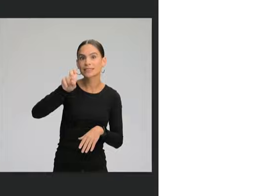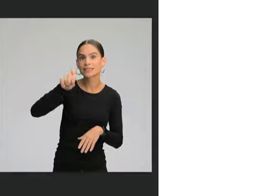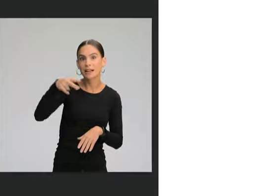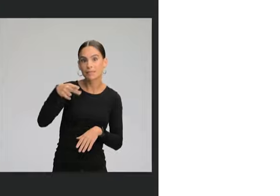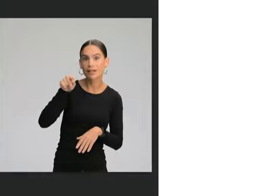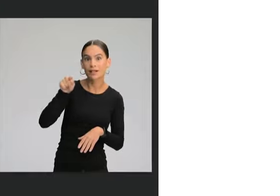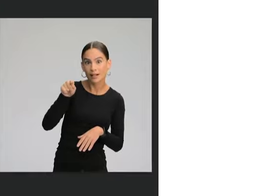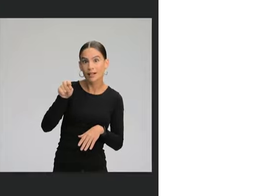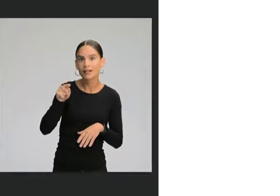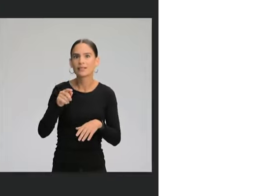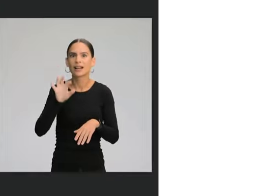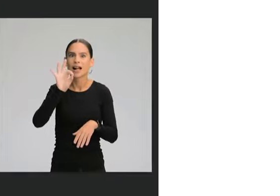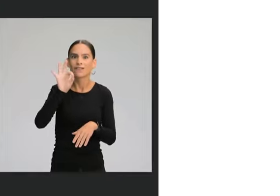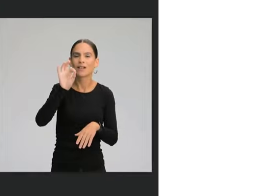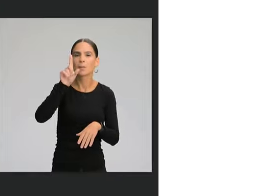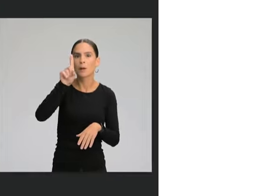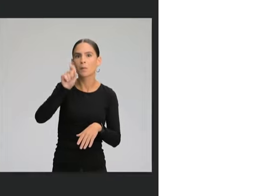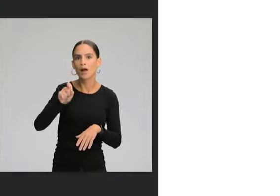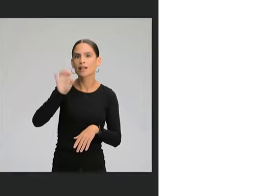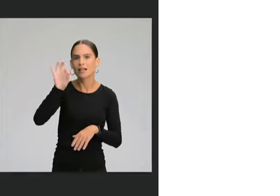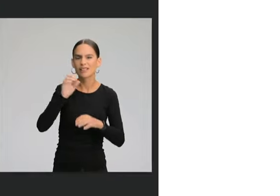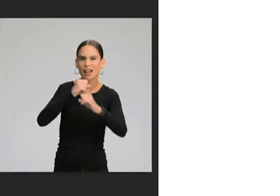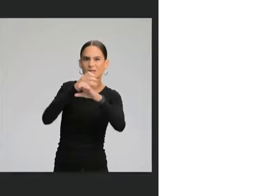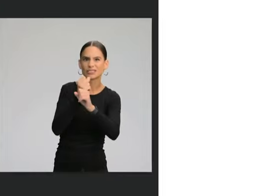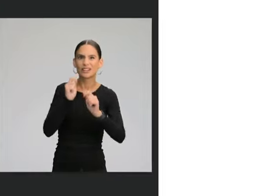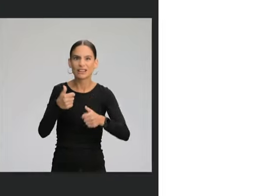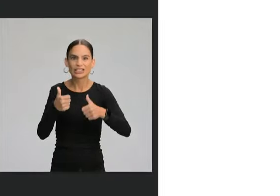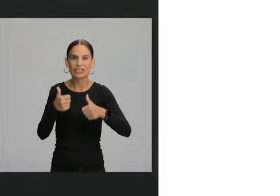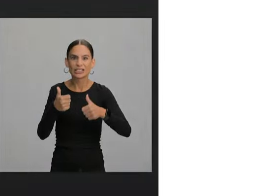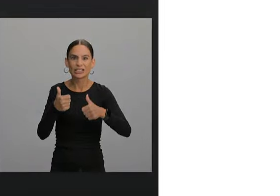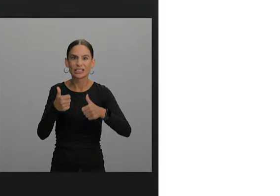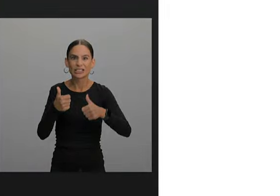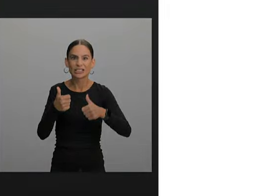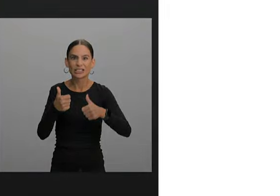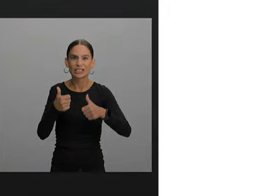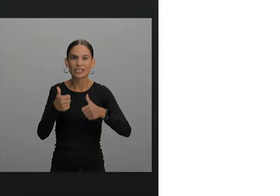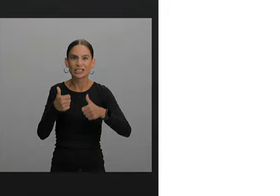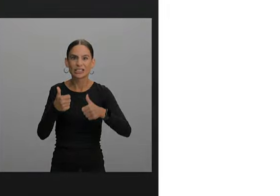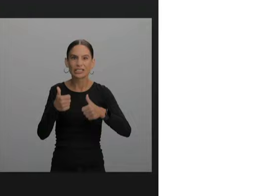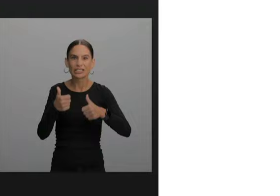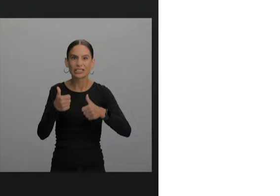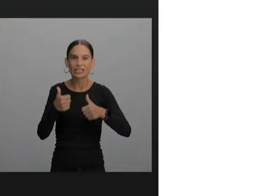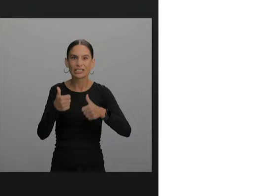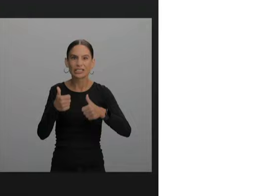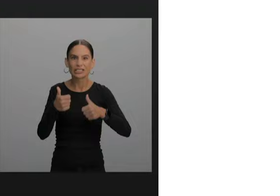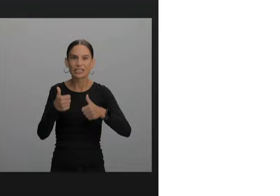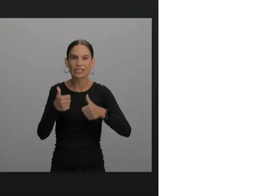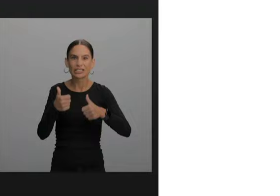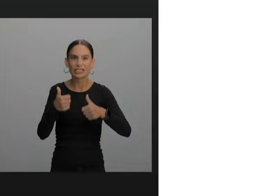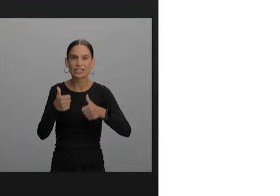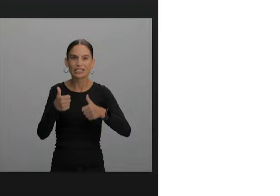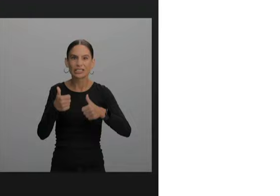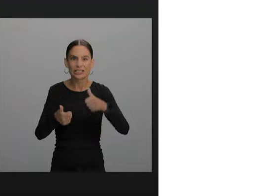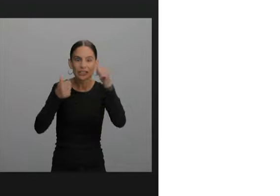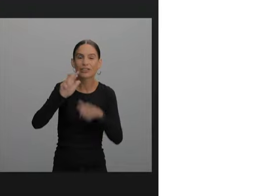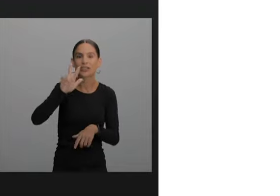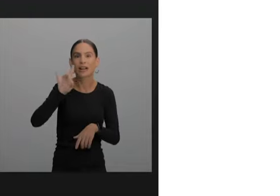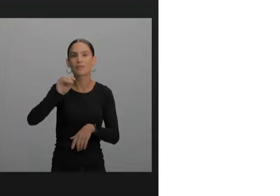For a 38% improvement in low-light capture for photos and video. Okay, because the front-facing camera, let's be honest, it's really